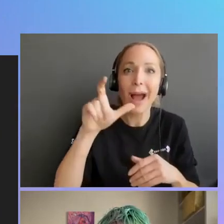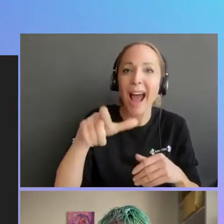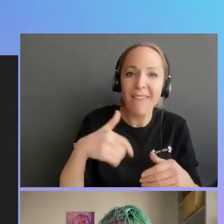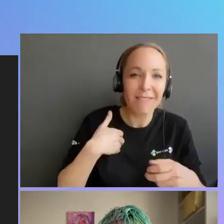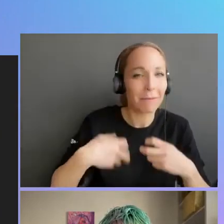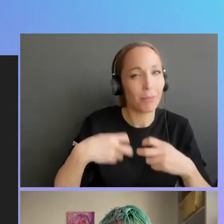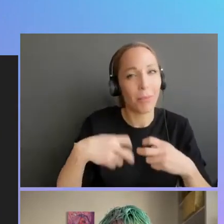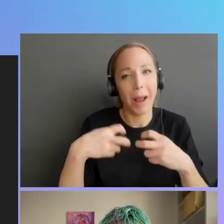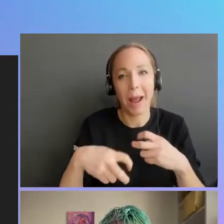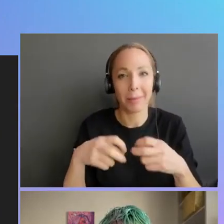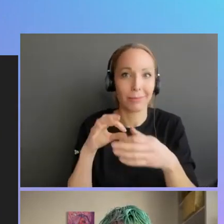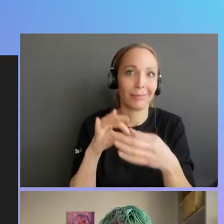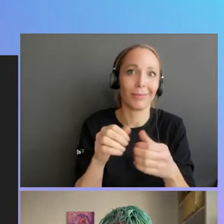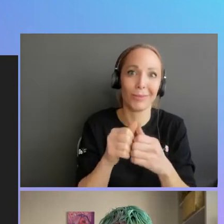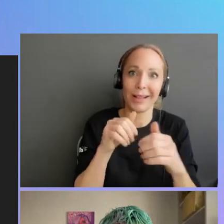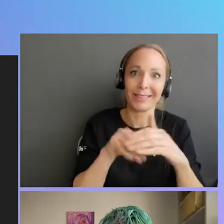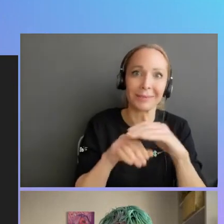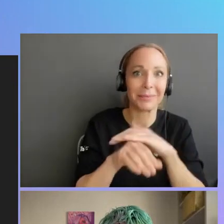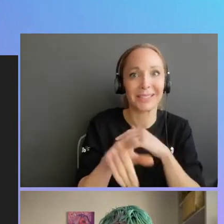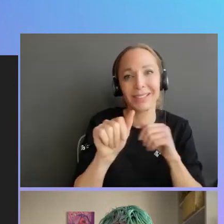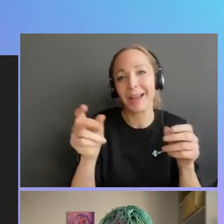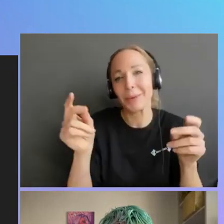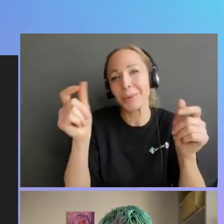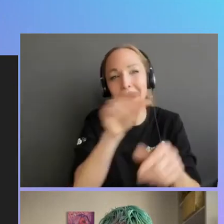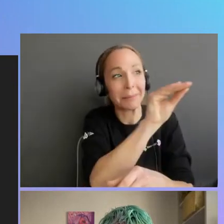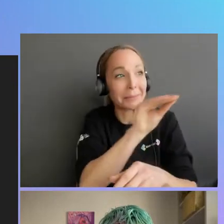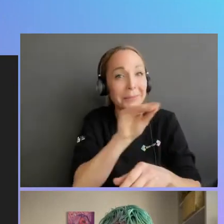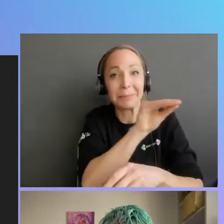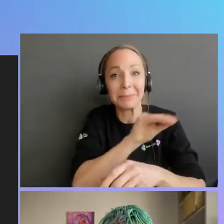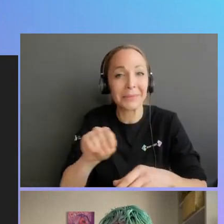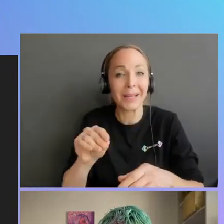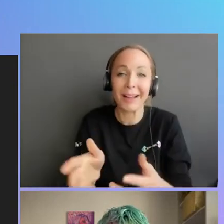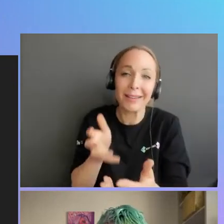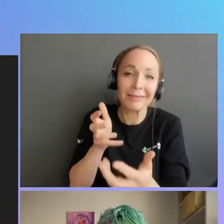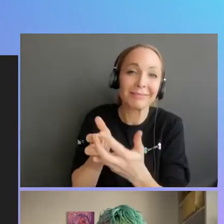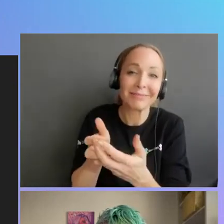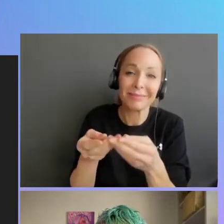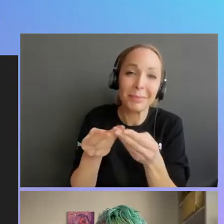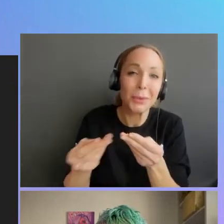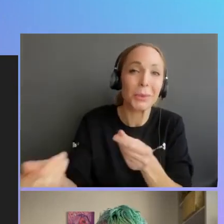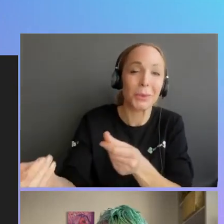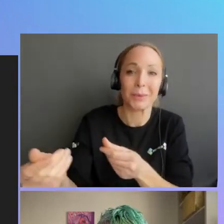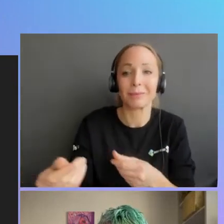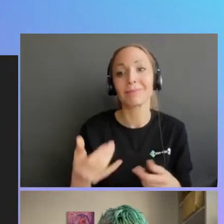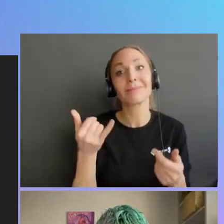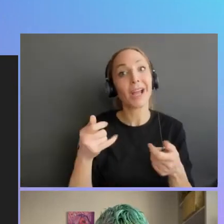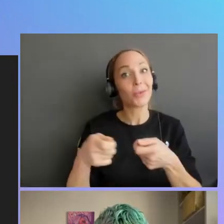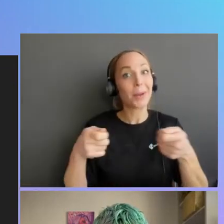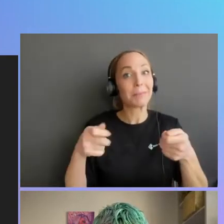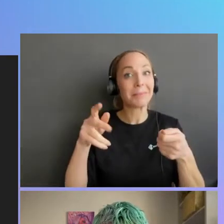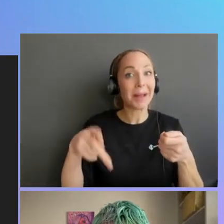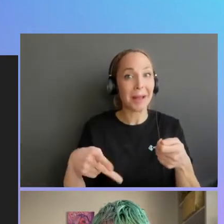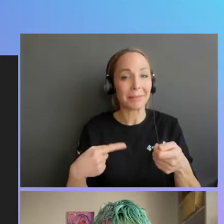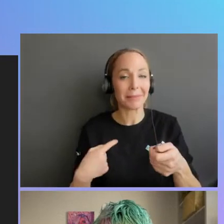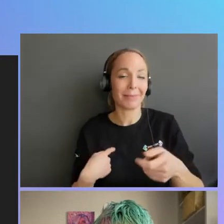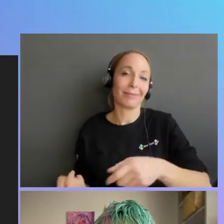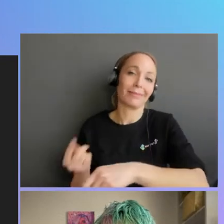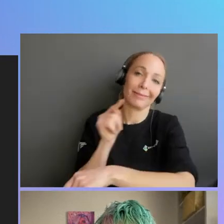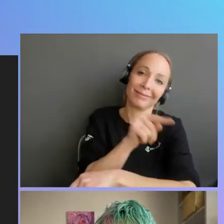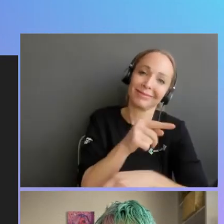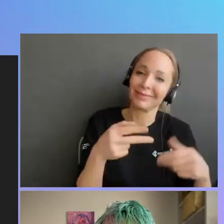Lastly, I'm going to head back over to the slides just to wrap up with a conclusion before we do our Q&A here.